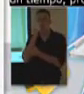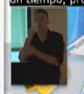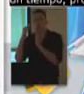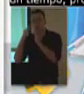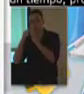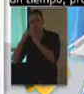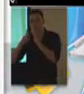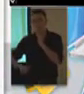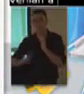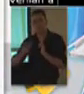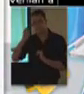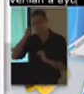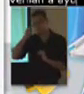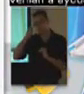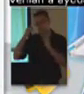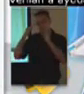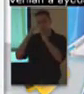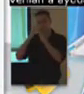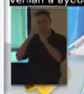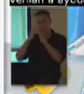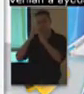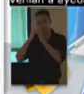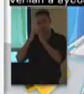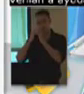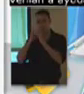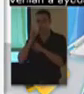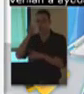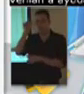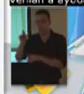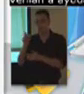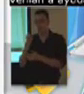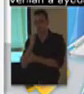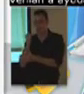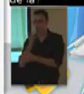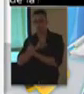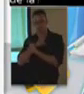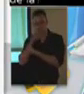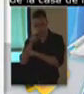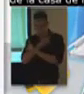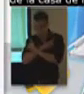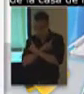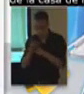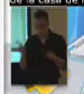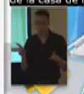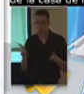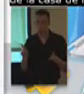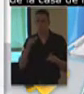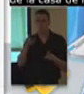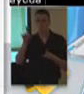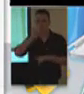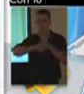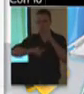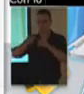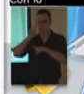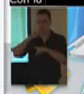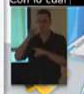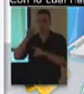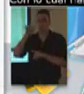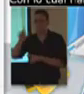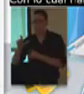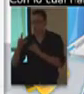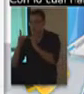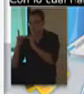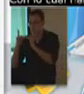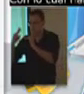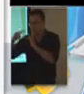forbidden for home helps to have the key of the person that they were coming to help. But there was a serious